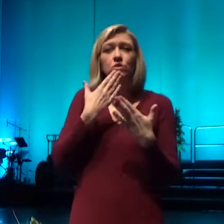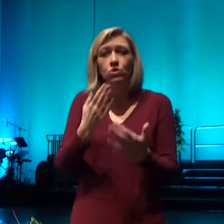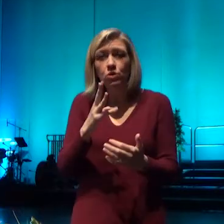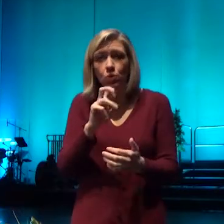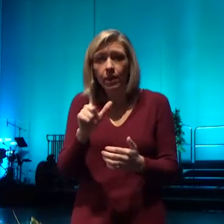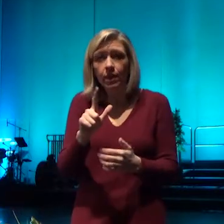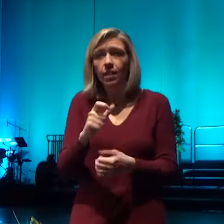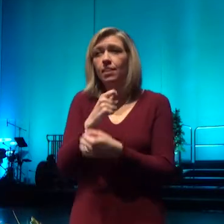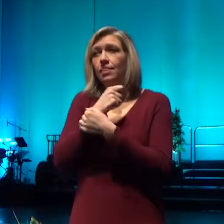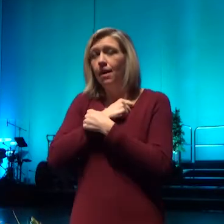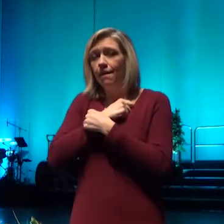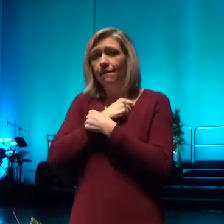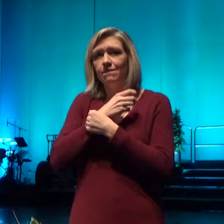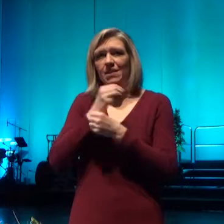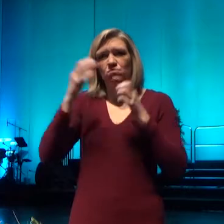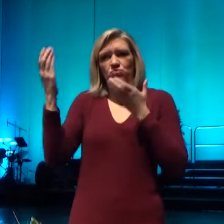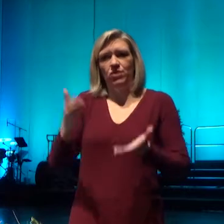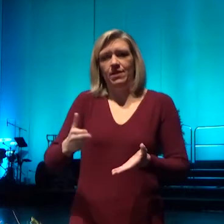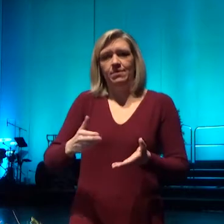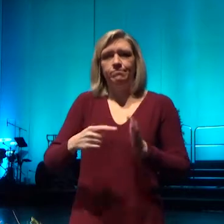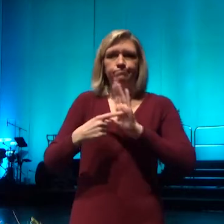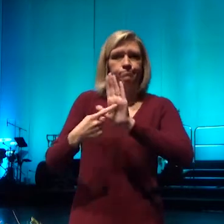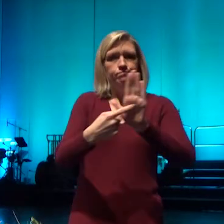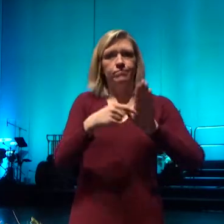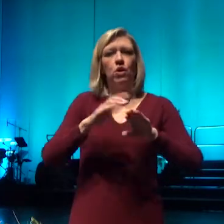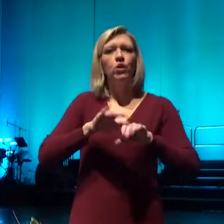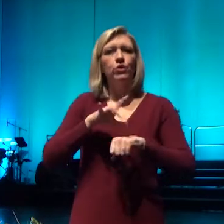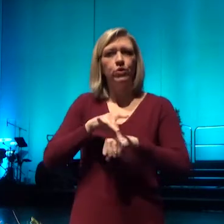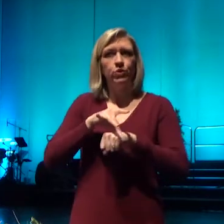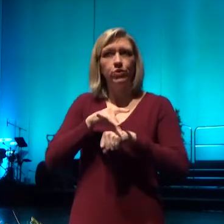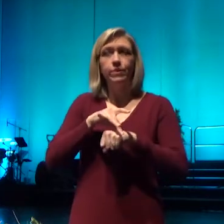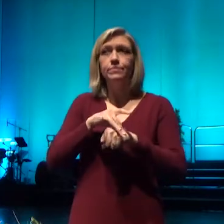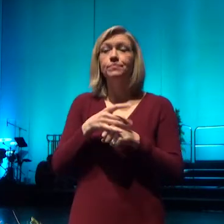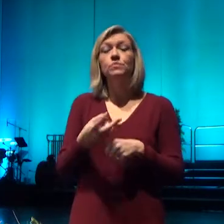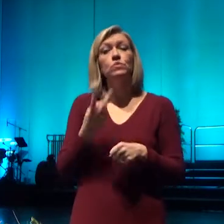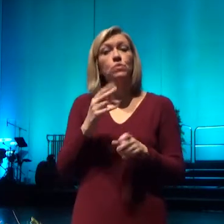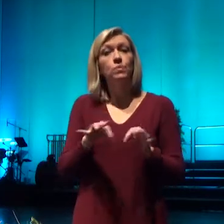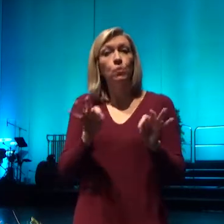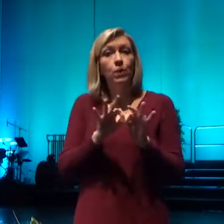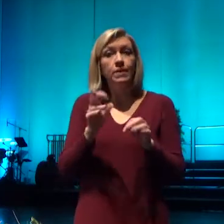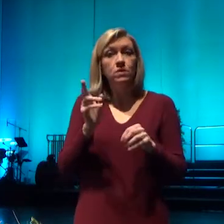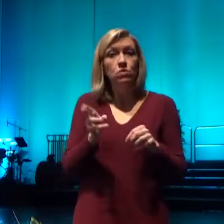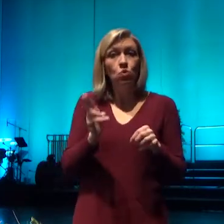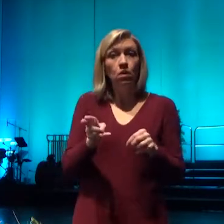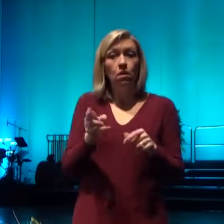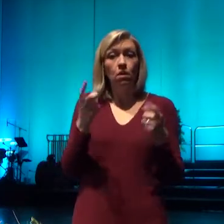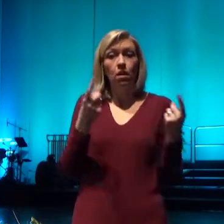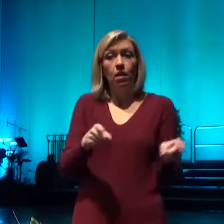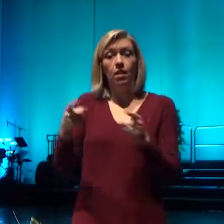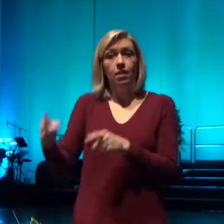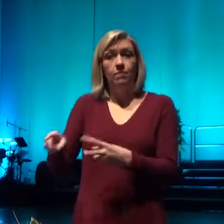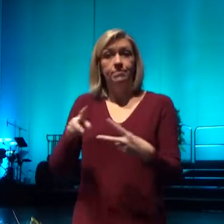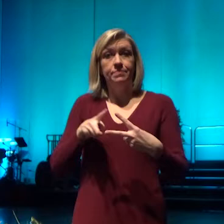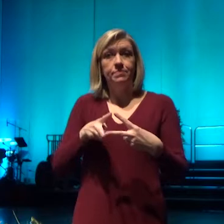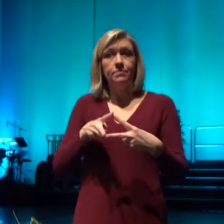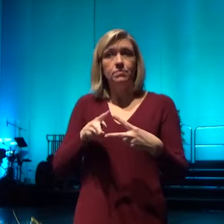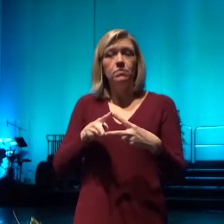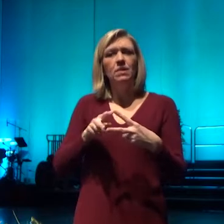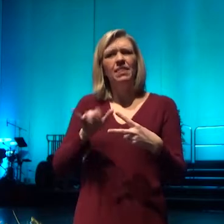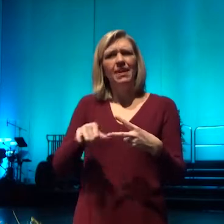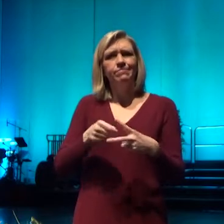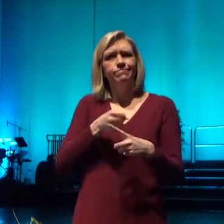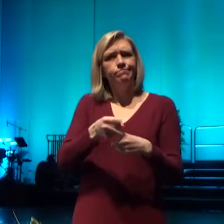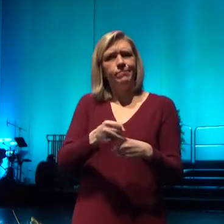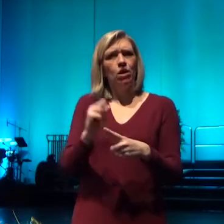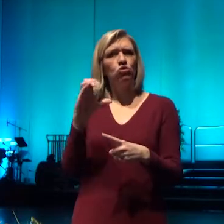them known on earth. And two important historical movements take place that have shaped